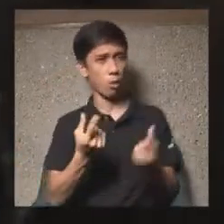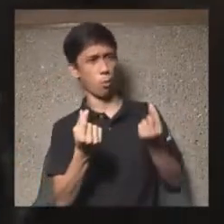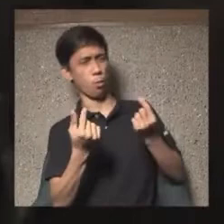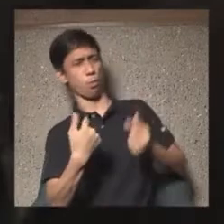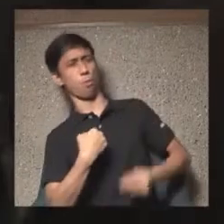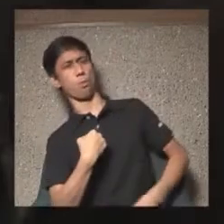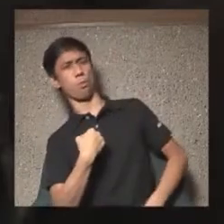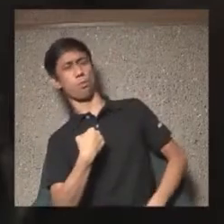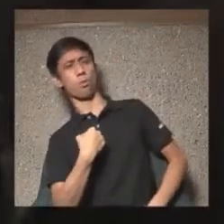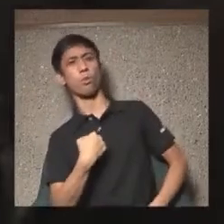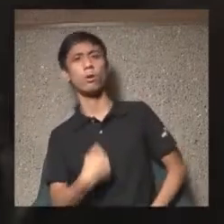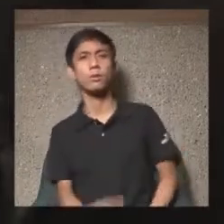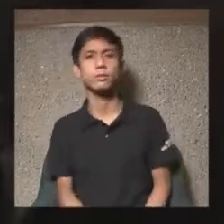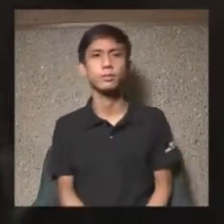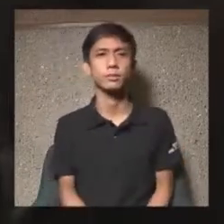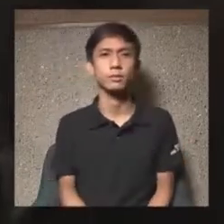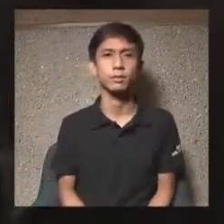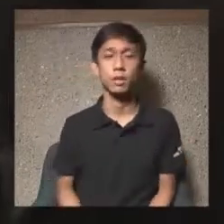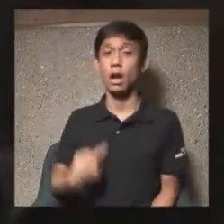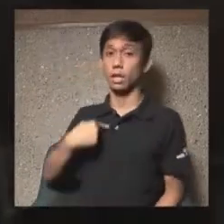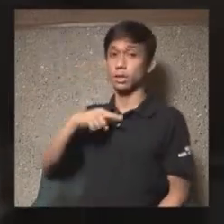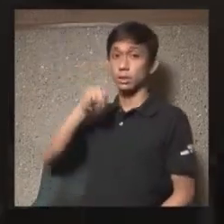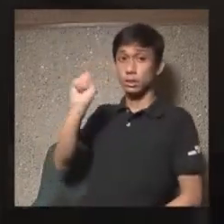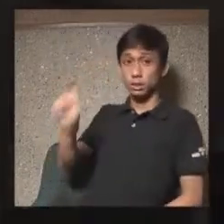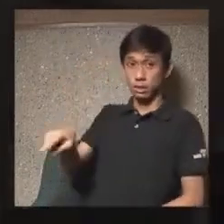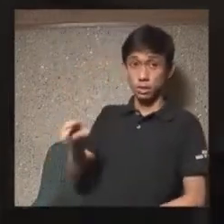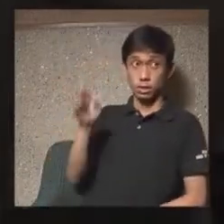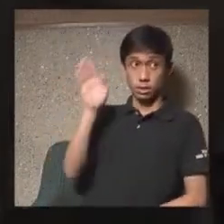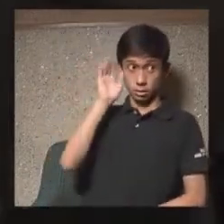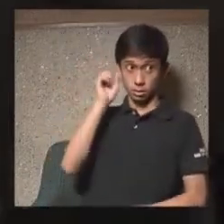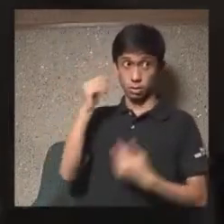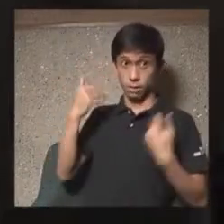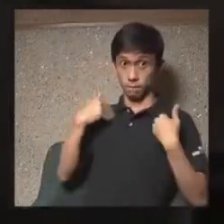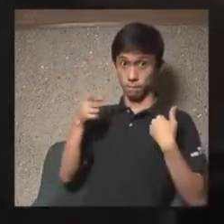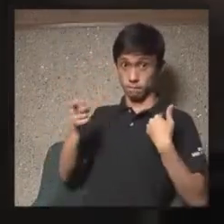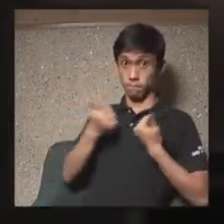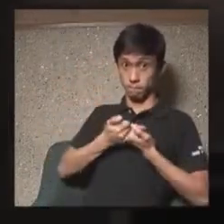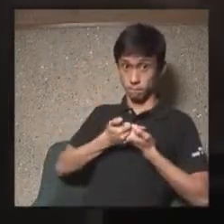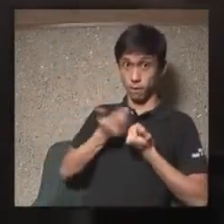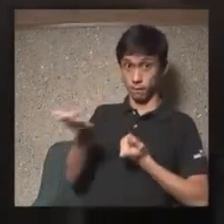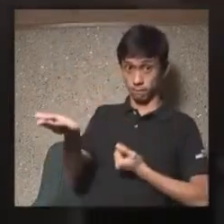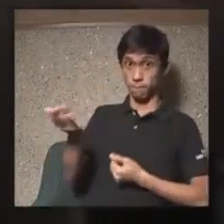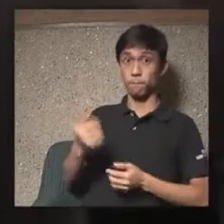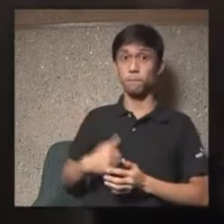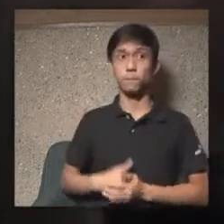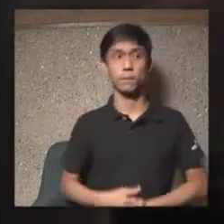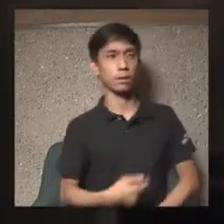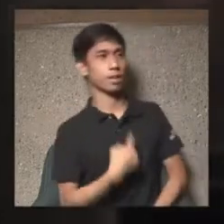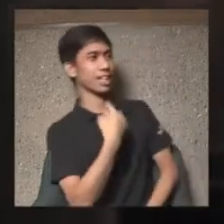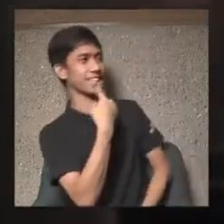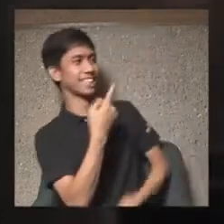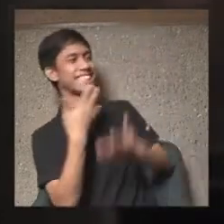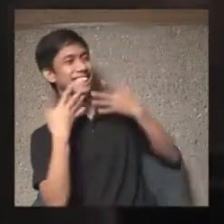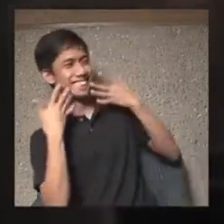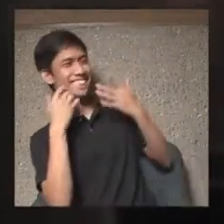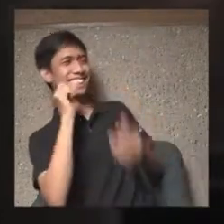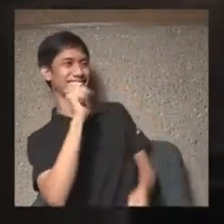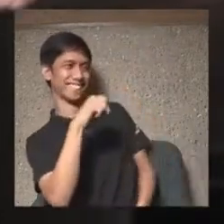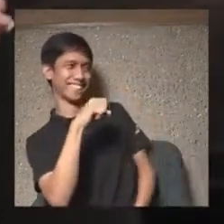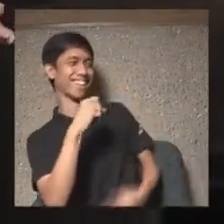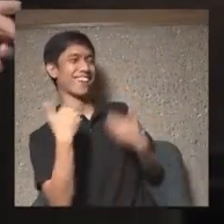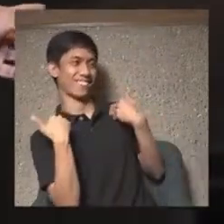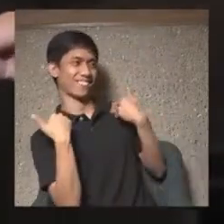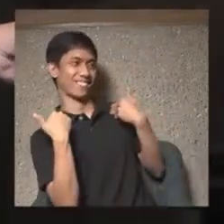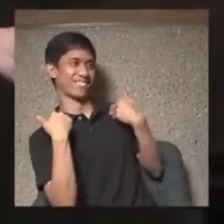Bo, do you have a girlfriend? And I smiled and I said, yes. just a